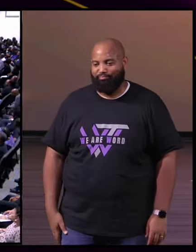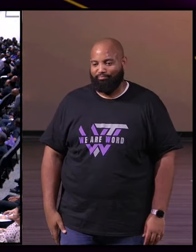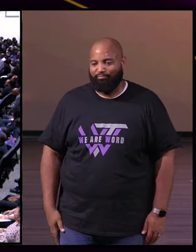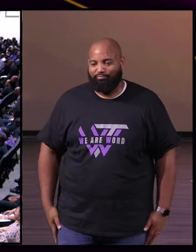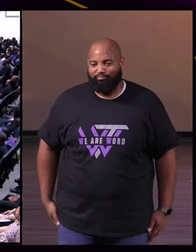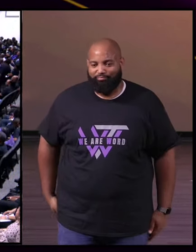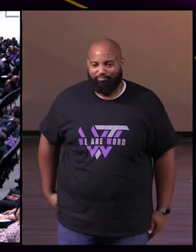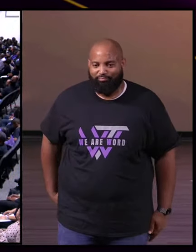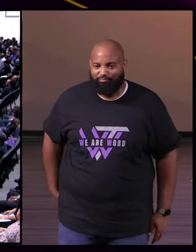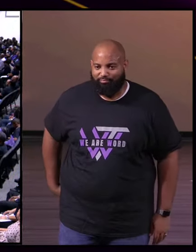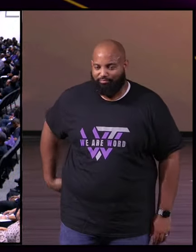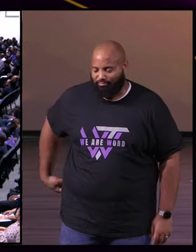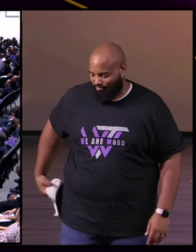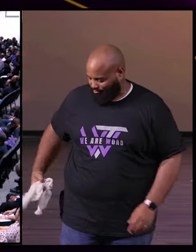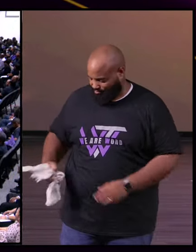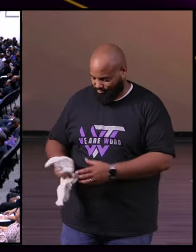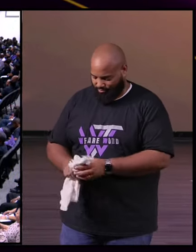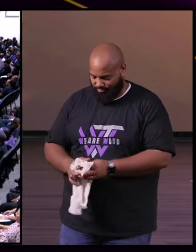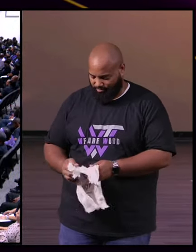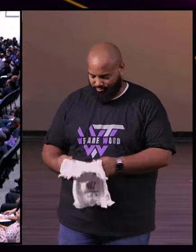I had to say it that way for emphasis.